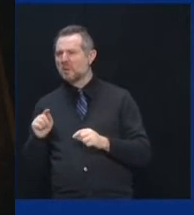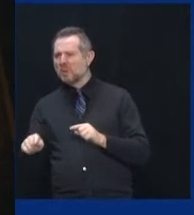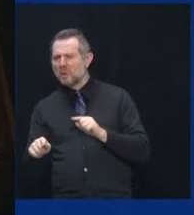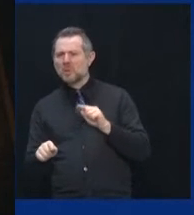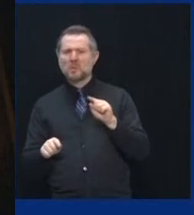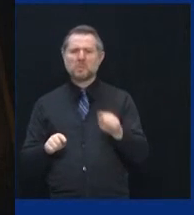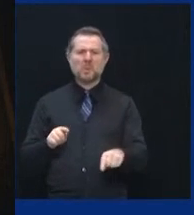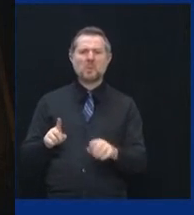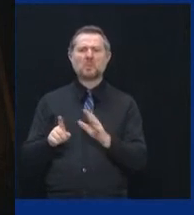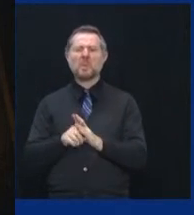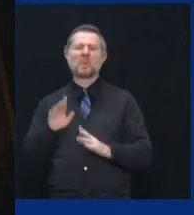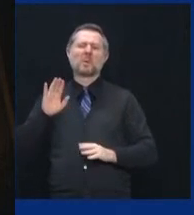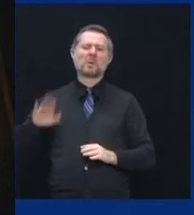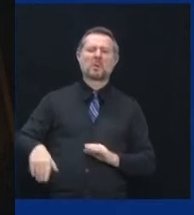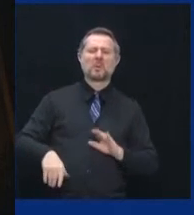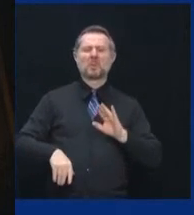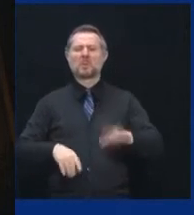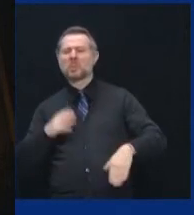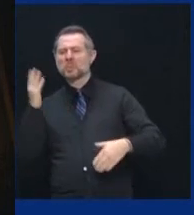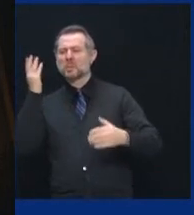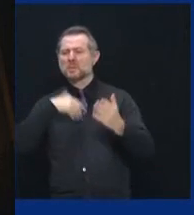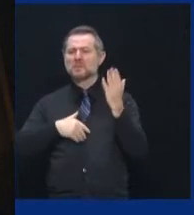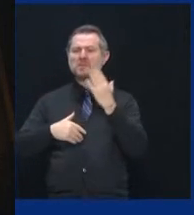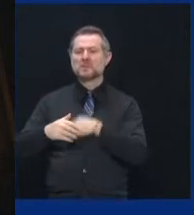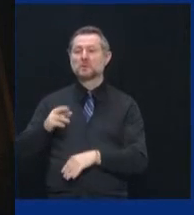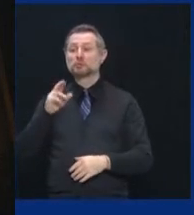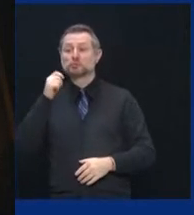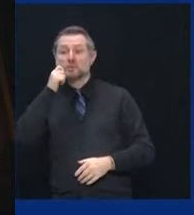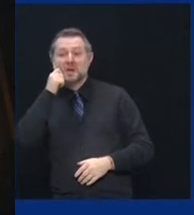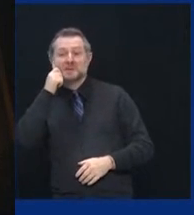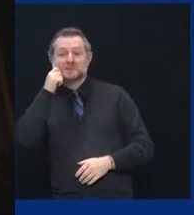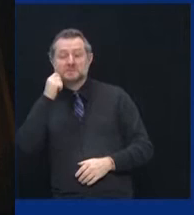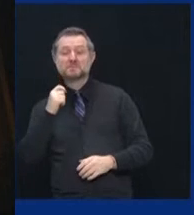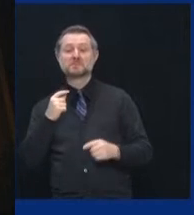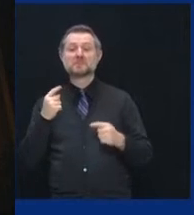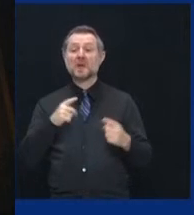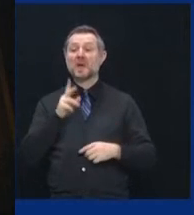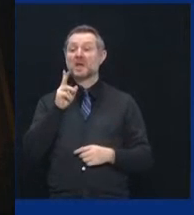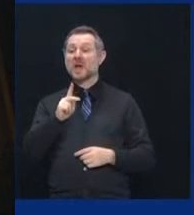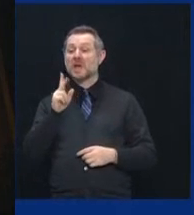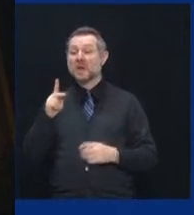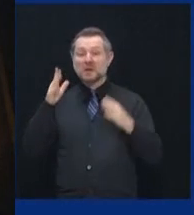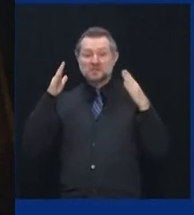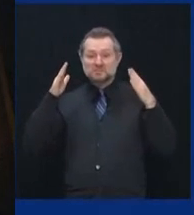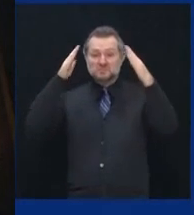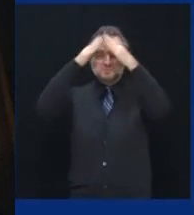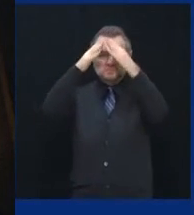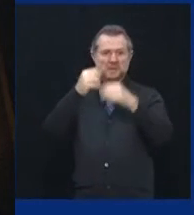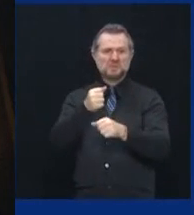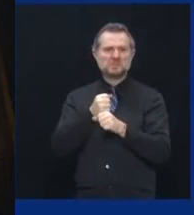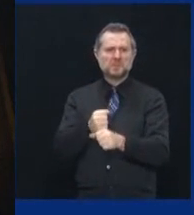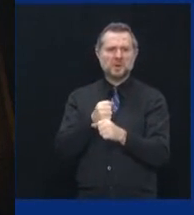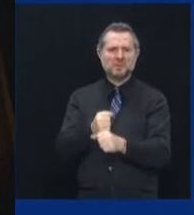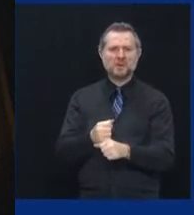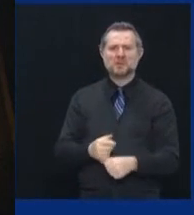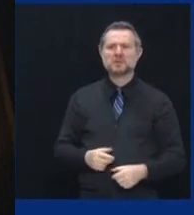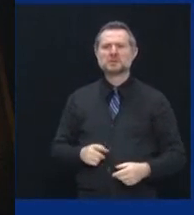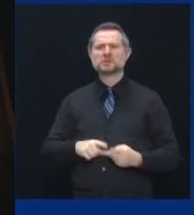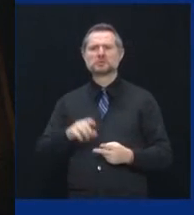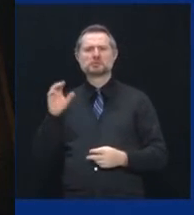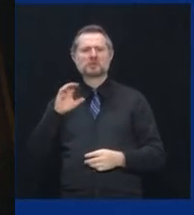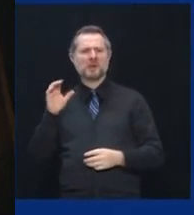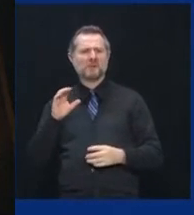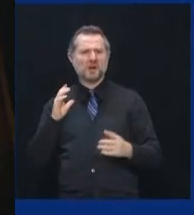We saw the racism in the KKK parading on the streets in Charlottesville. We lived through